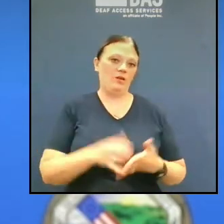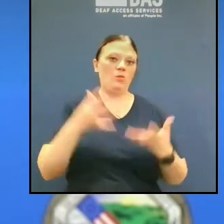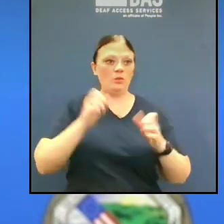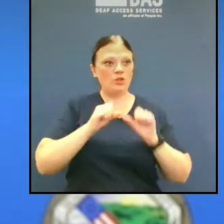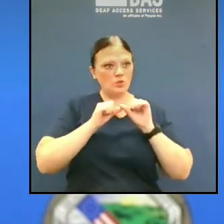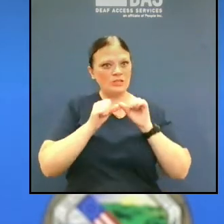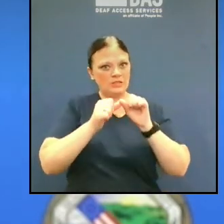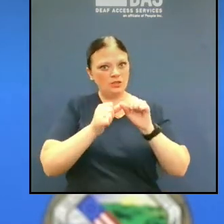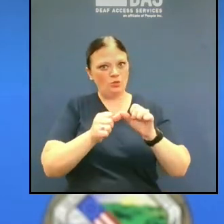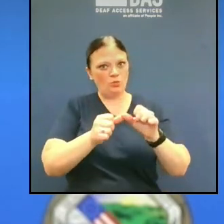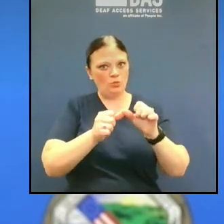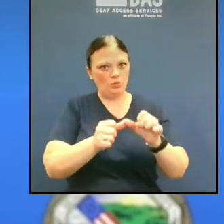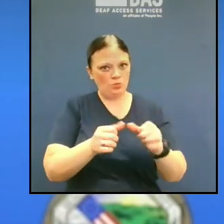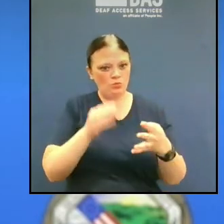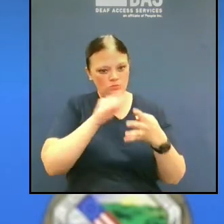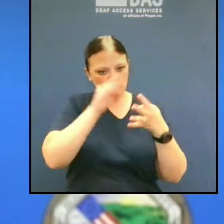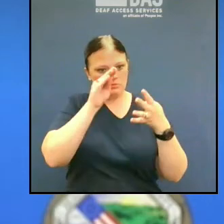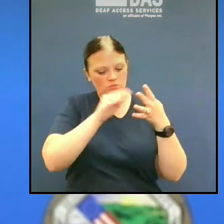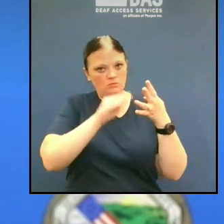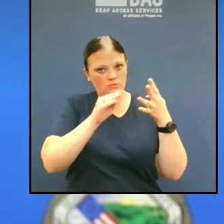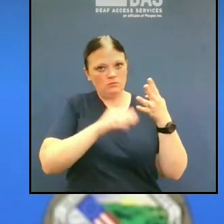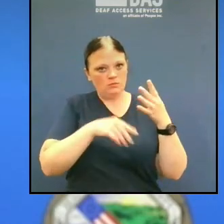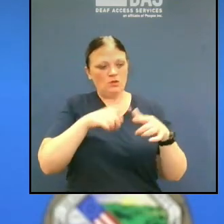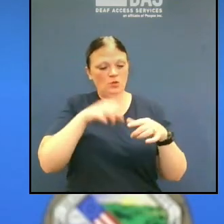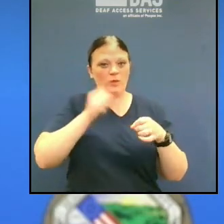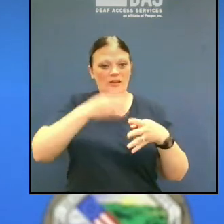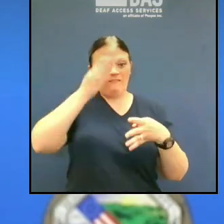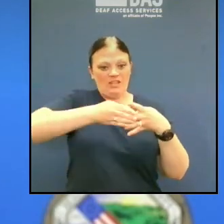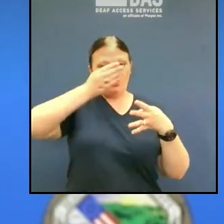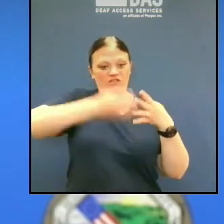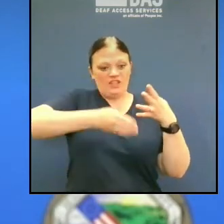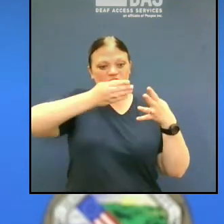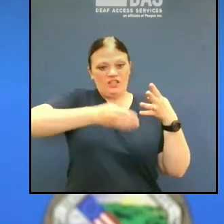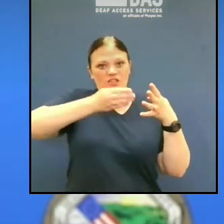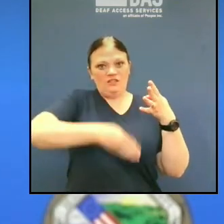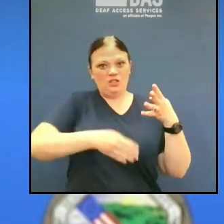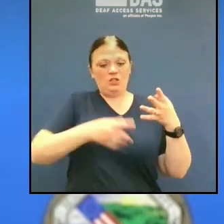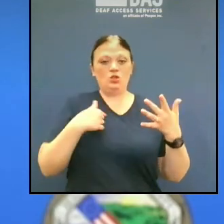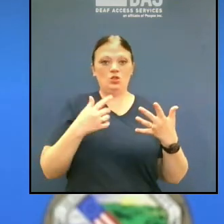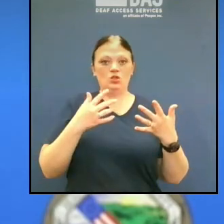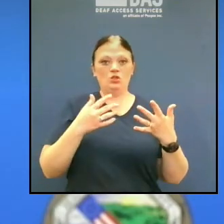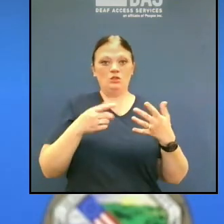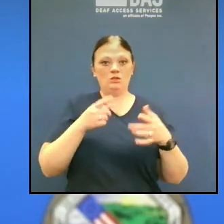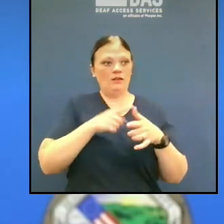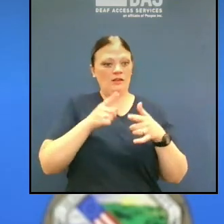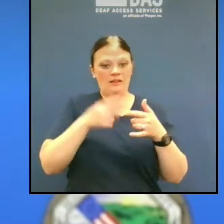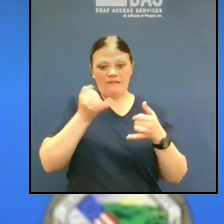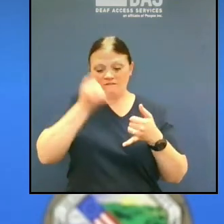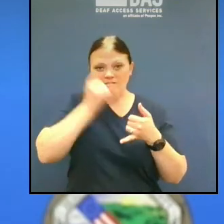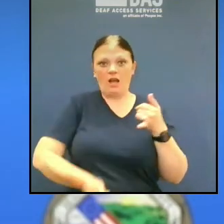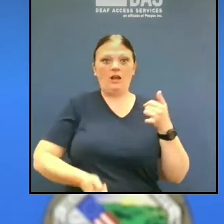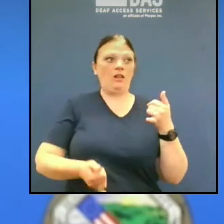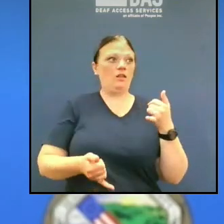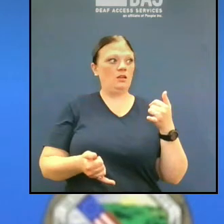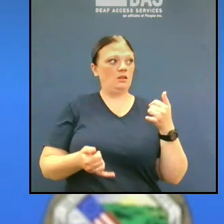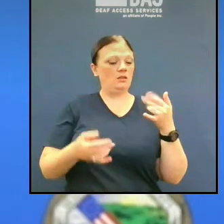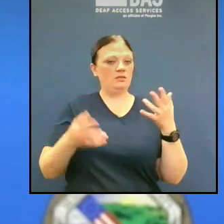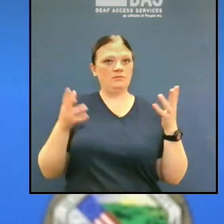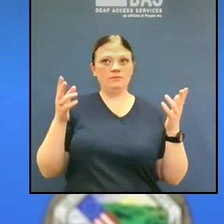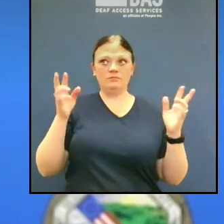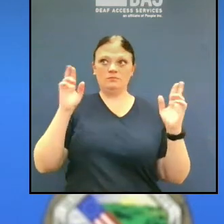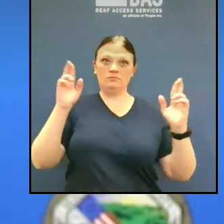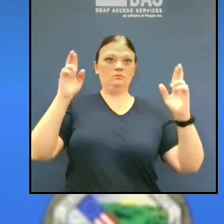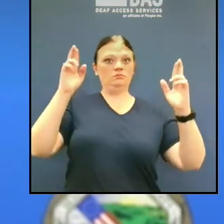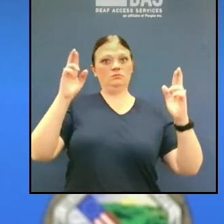keep on moving forward so that we get through phase 2, and then we're into phase 3, and then finally phase 4, and hopefully